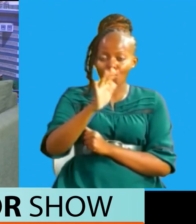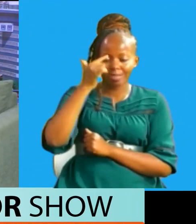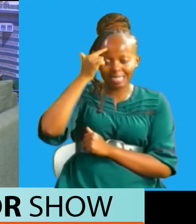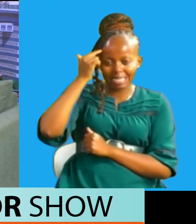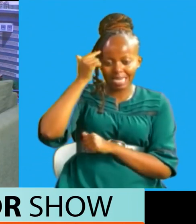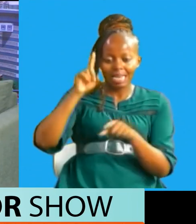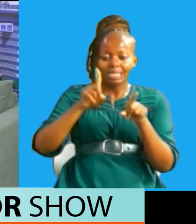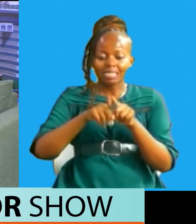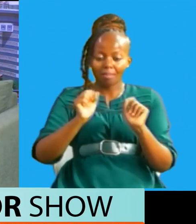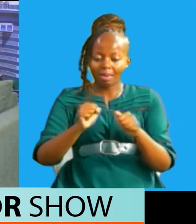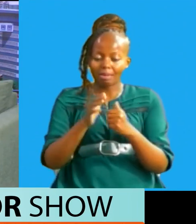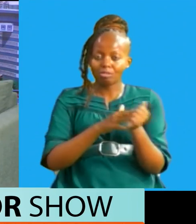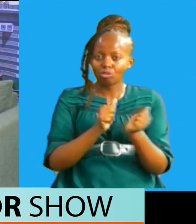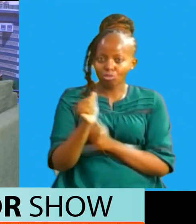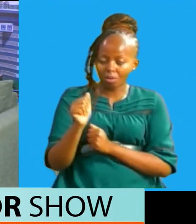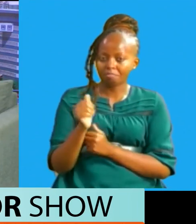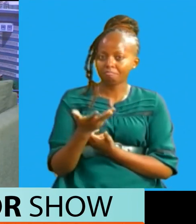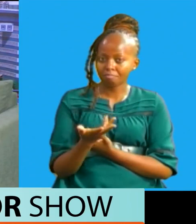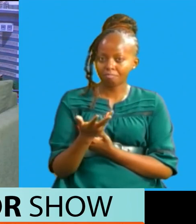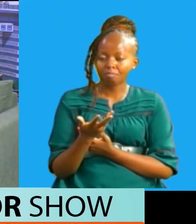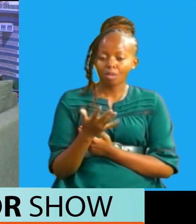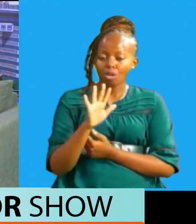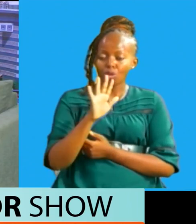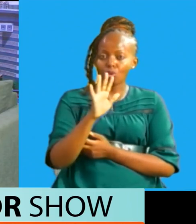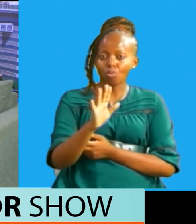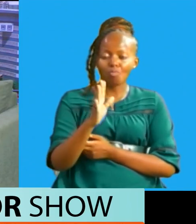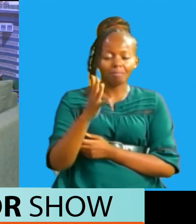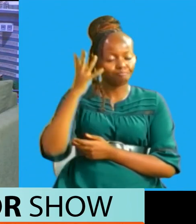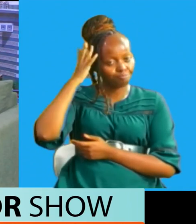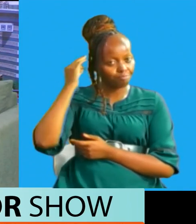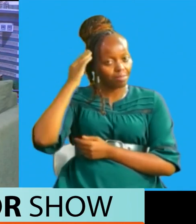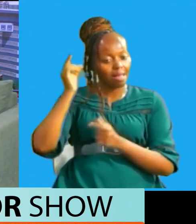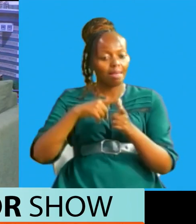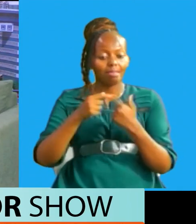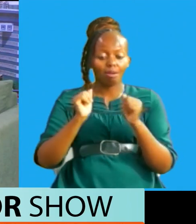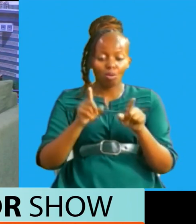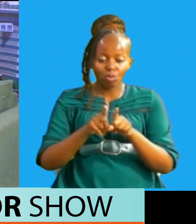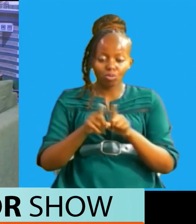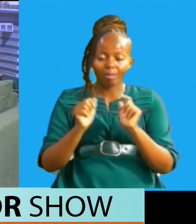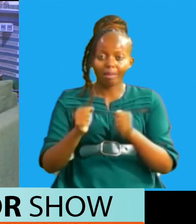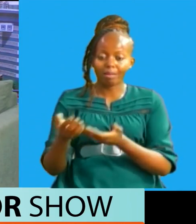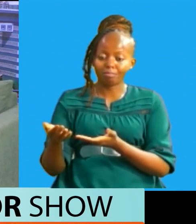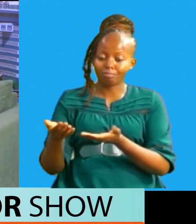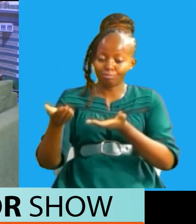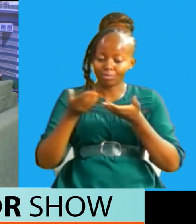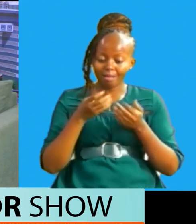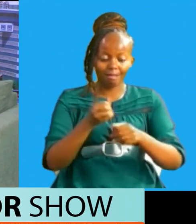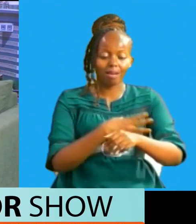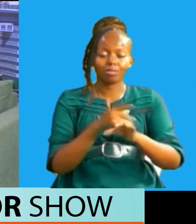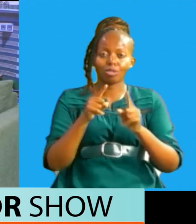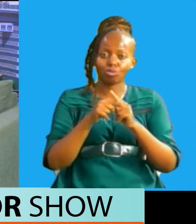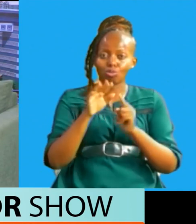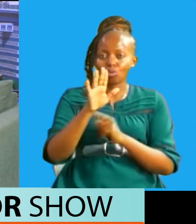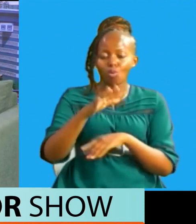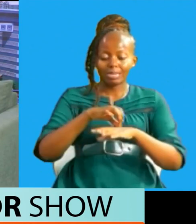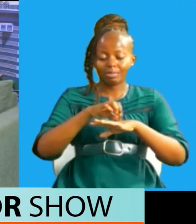can even damage your brain. They can also bring cancer to